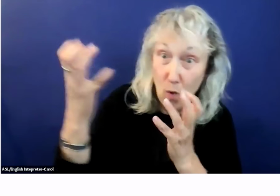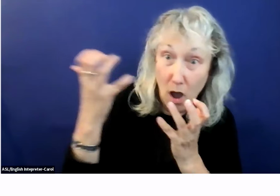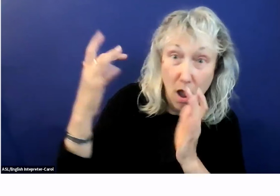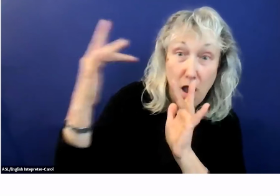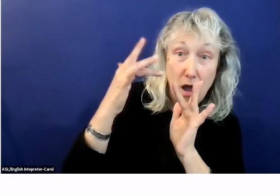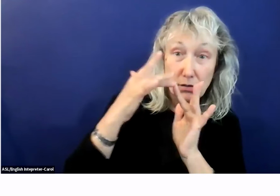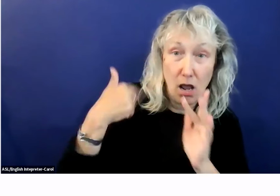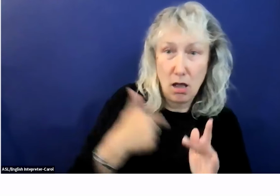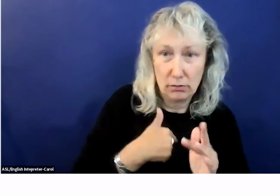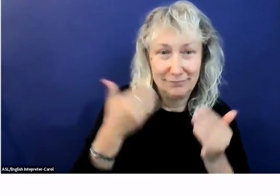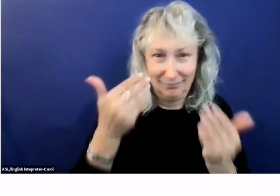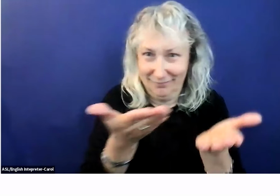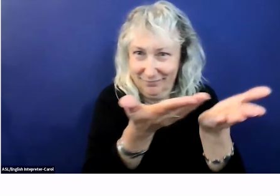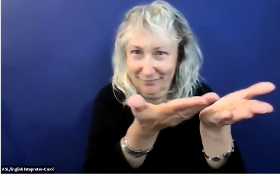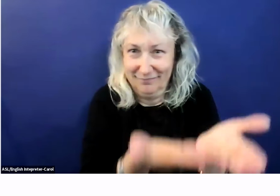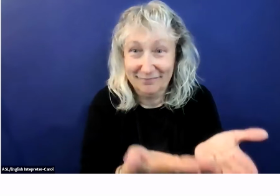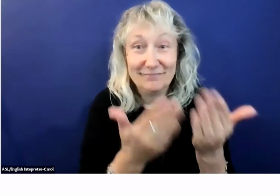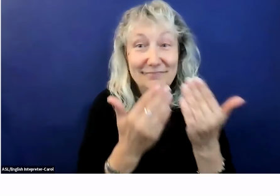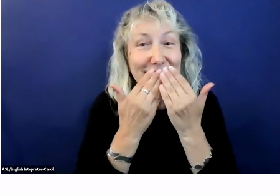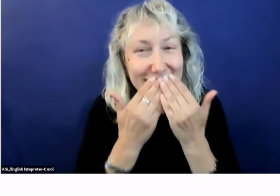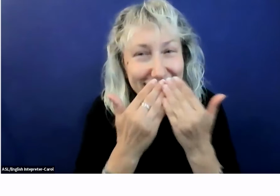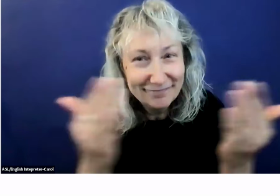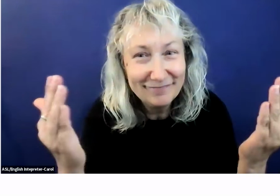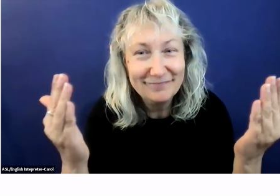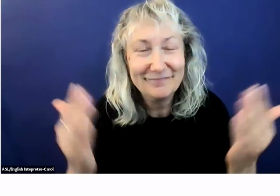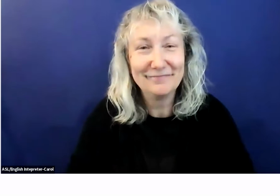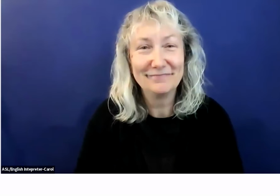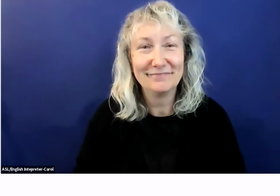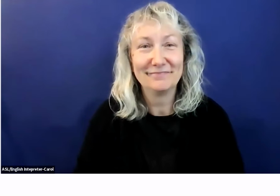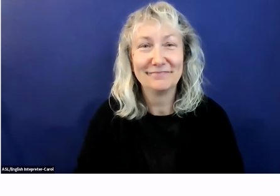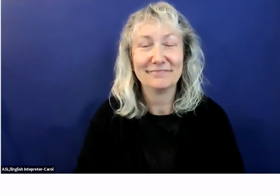us. Thank you very much.